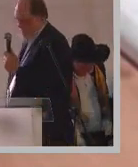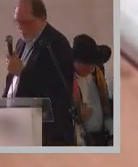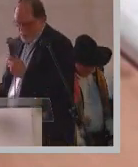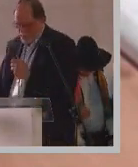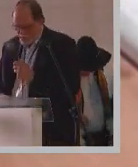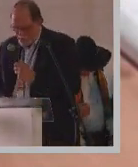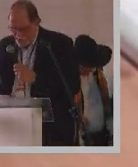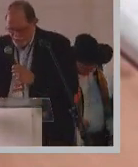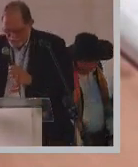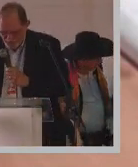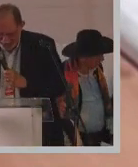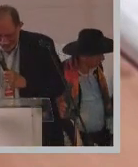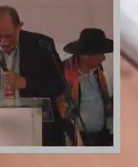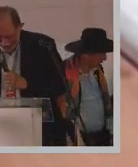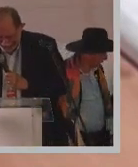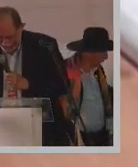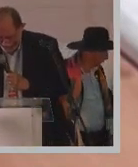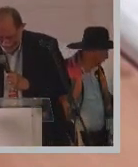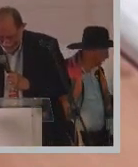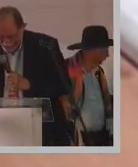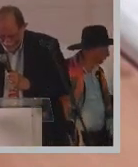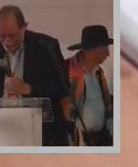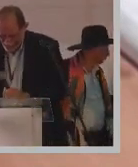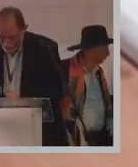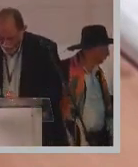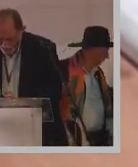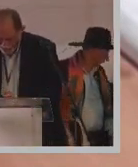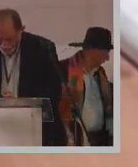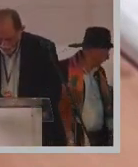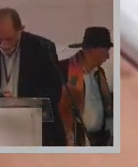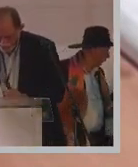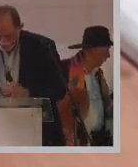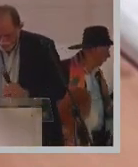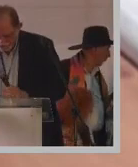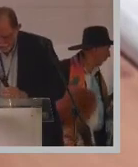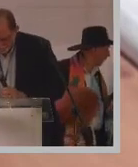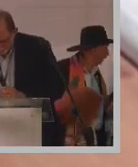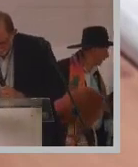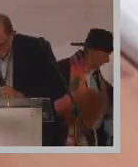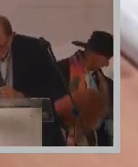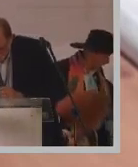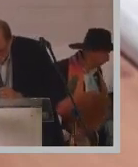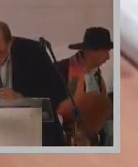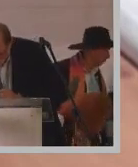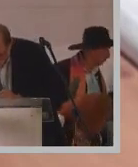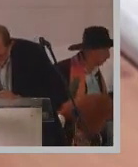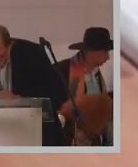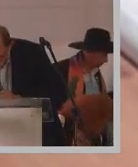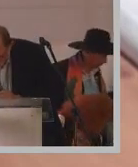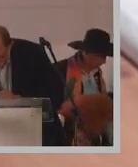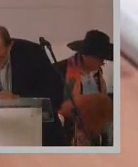There has been social, cultural, moral.